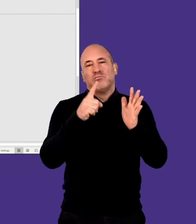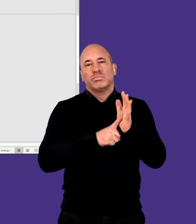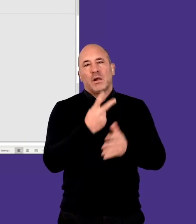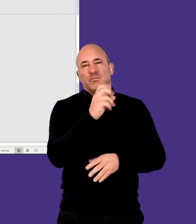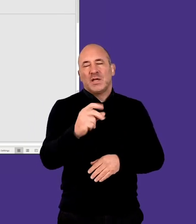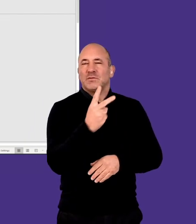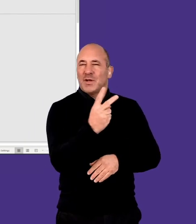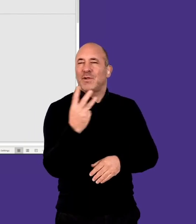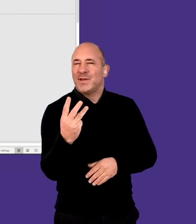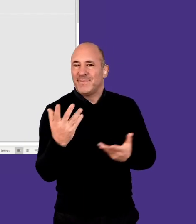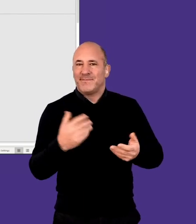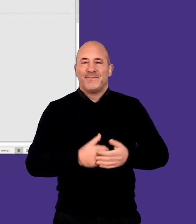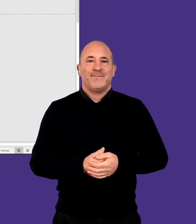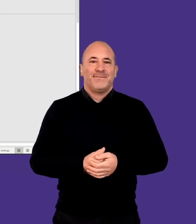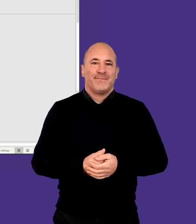April 2023.